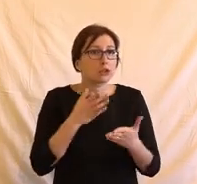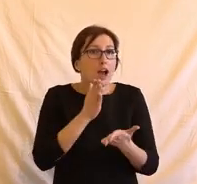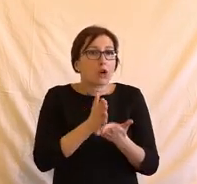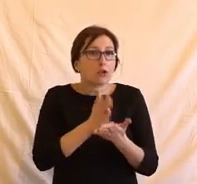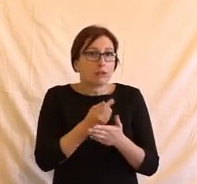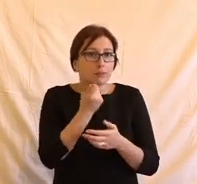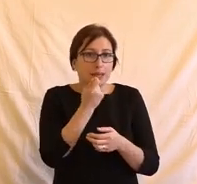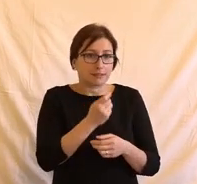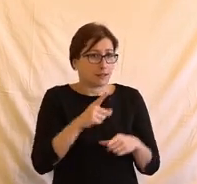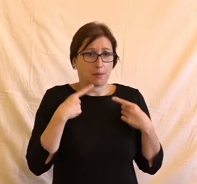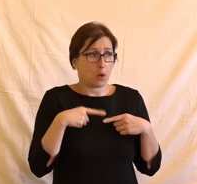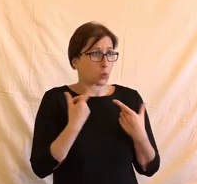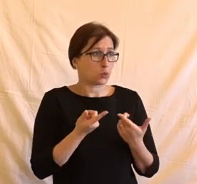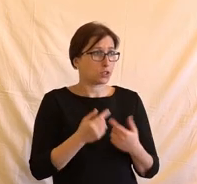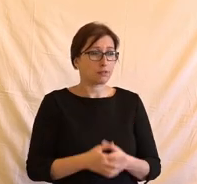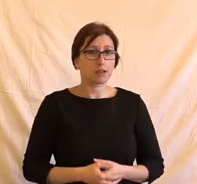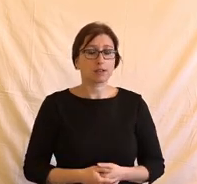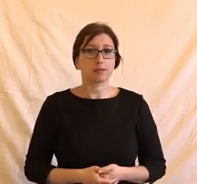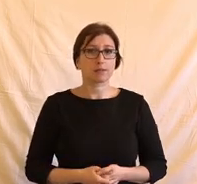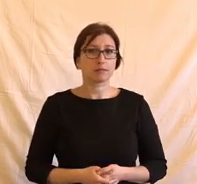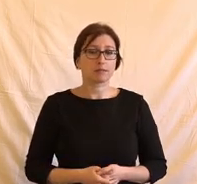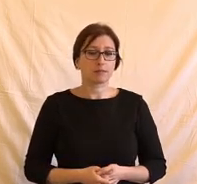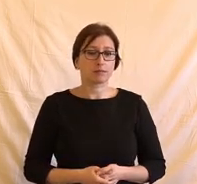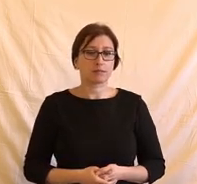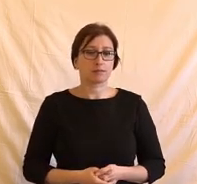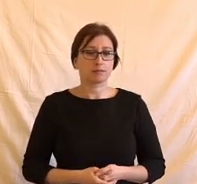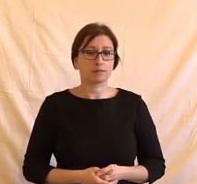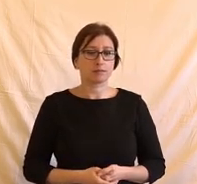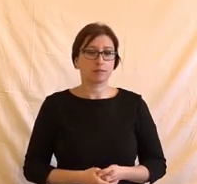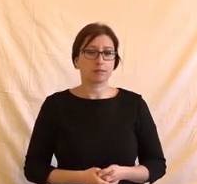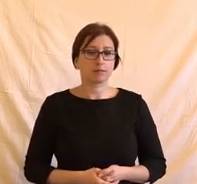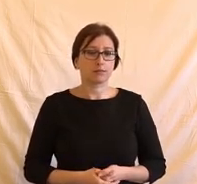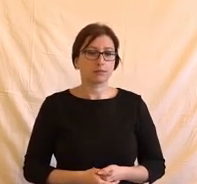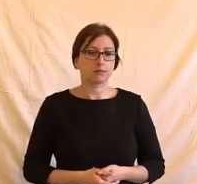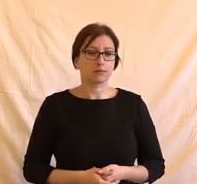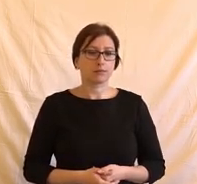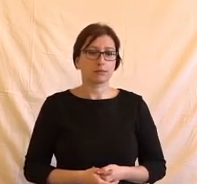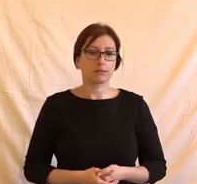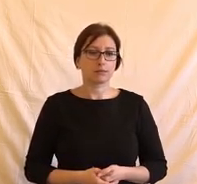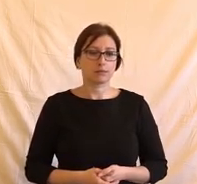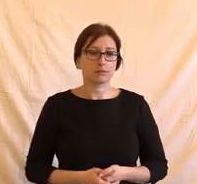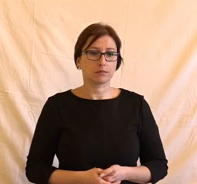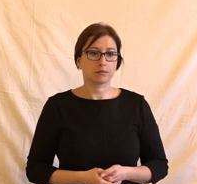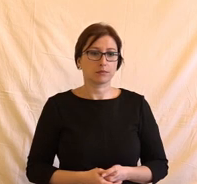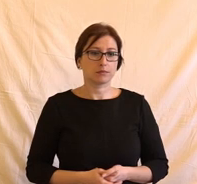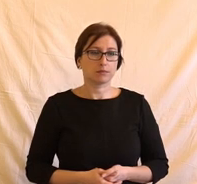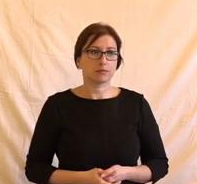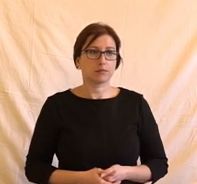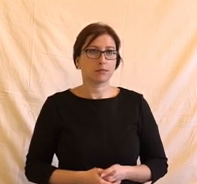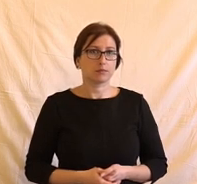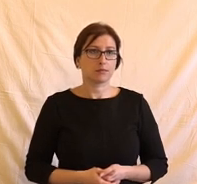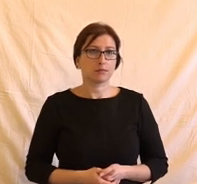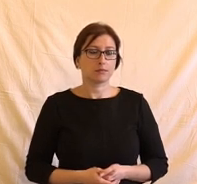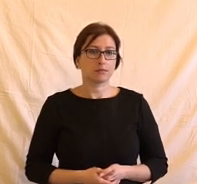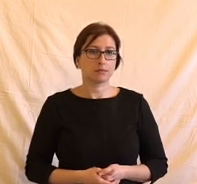hotovost. So as I told you before, the app that's mostly being used in Norway right now for payments